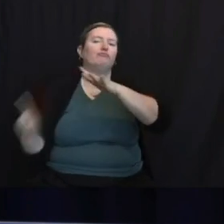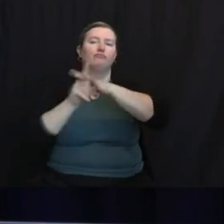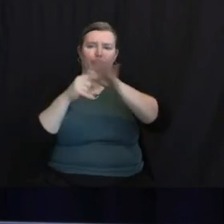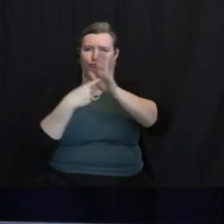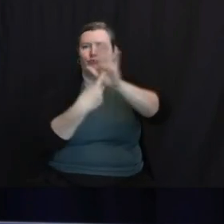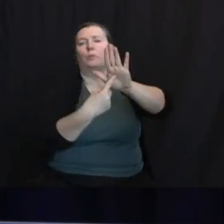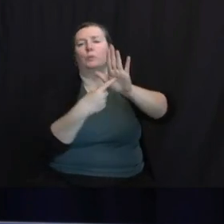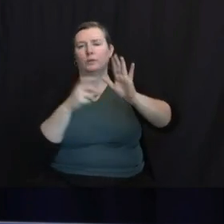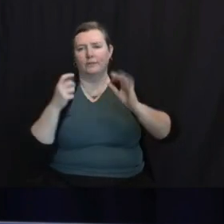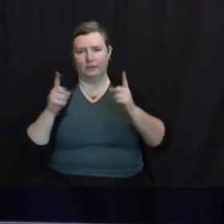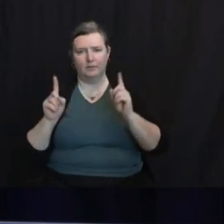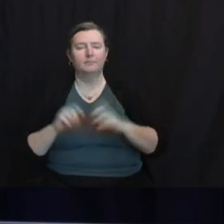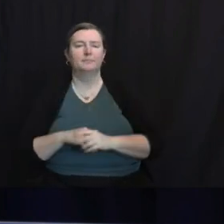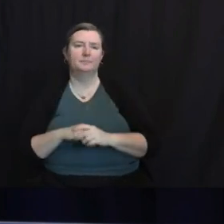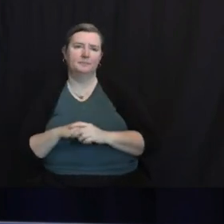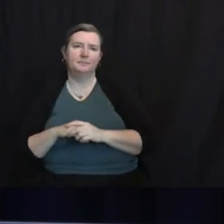state.